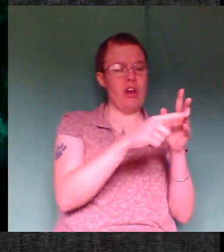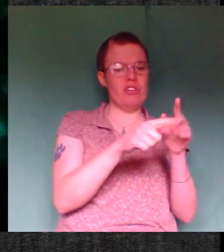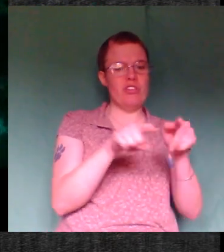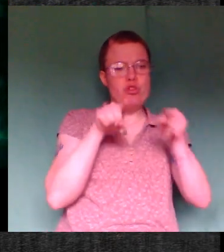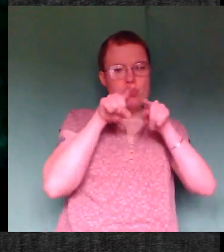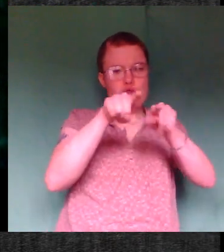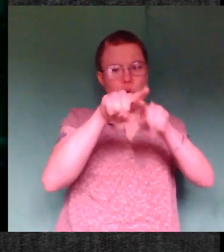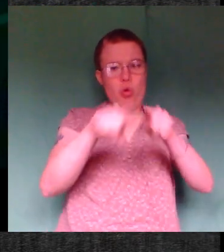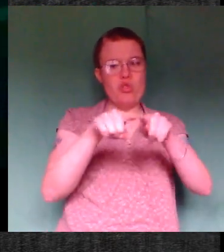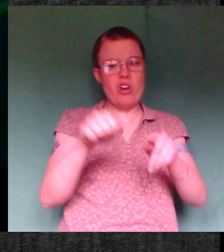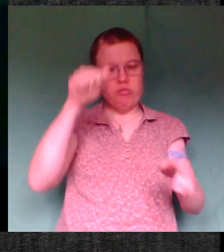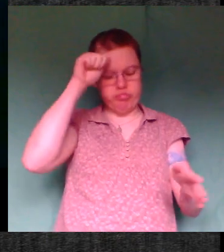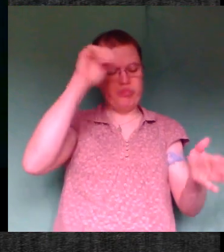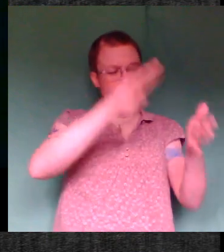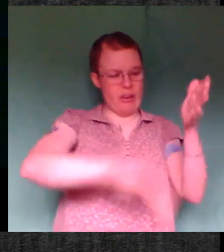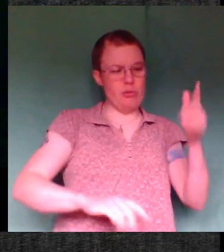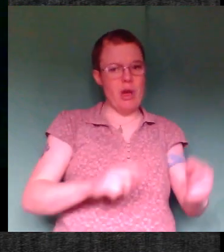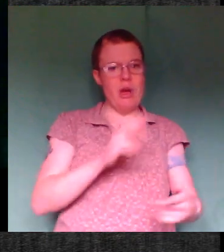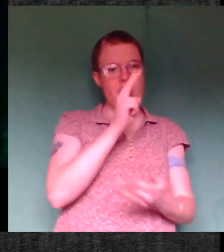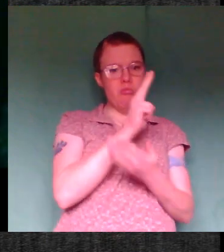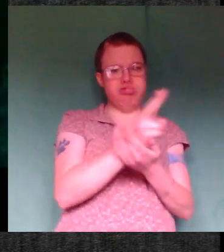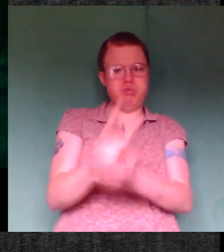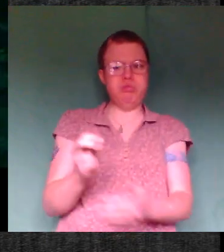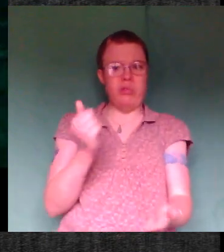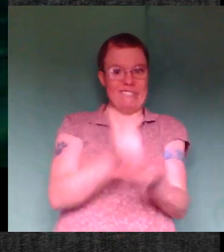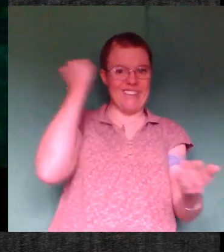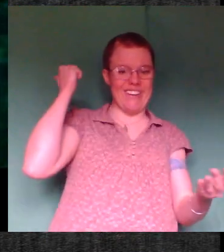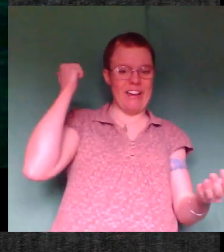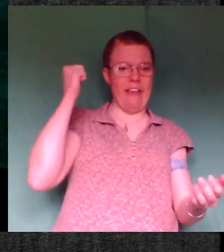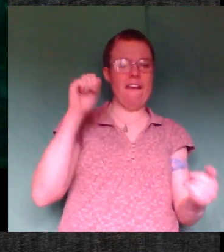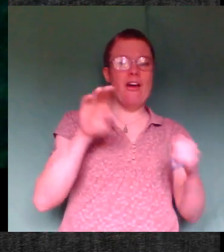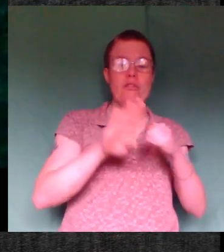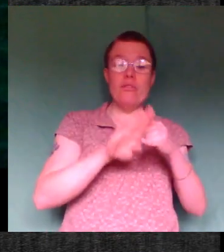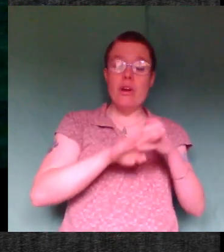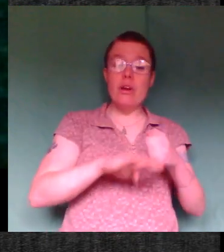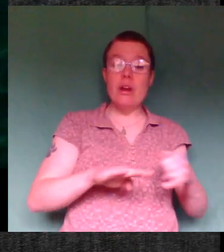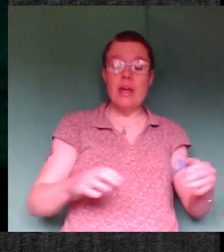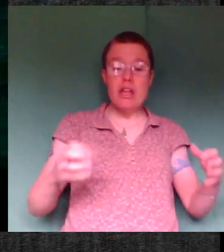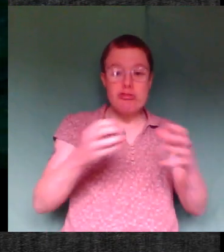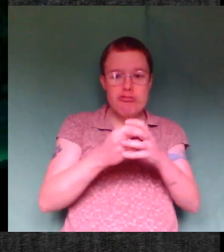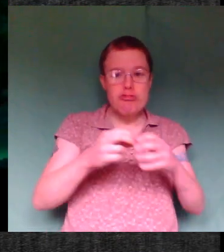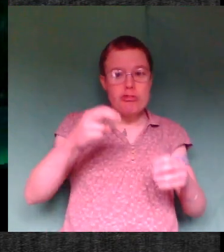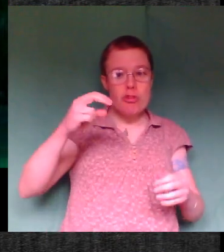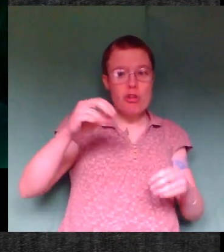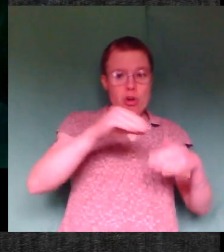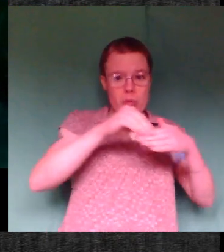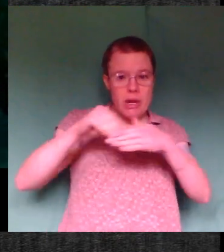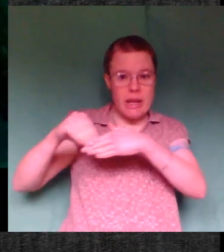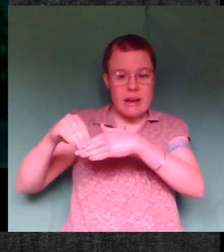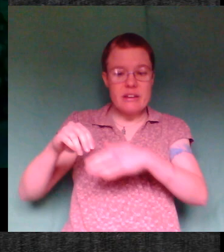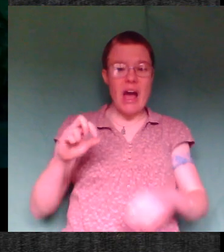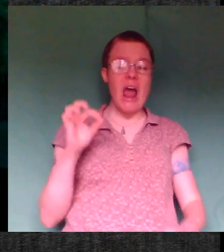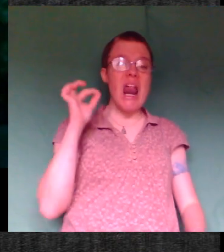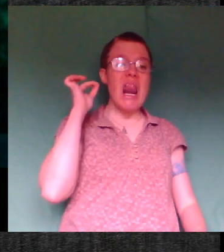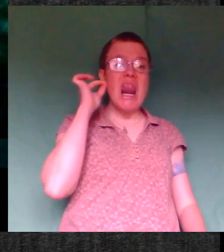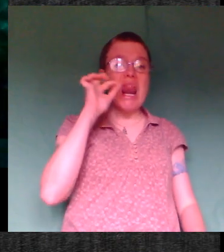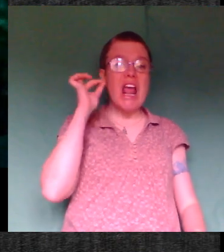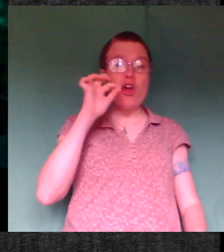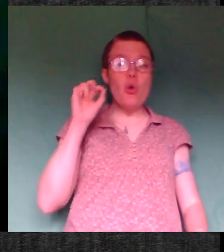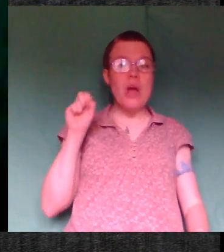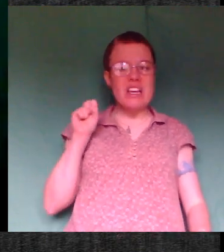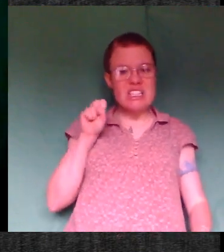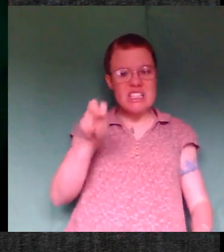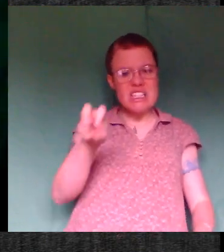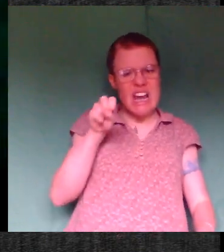same codename as you. The nuclear weapons disposal facility covers the whole island. I'll instruct you by Codec after you reach your